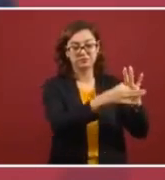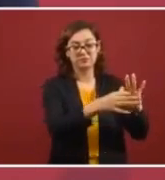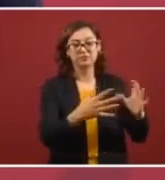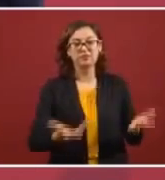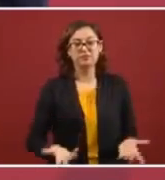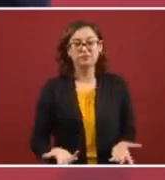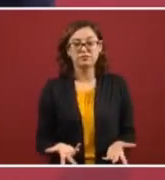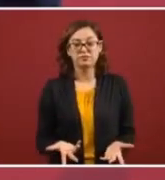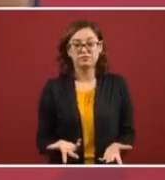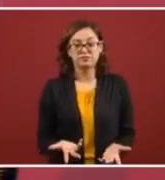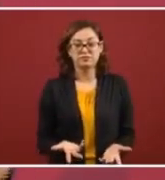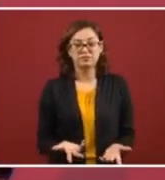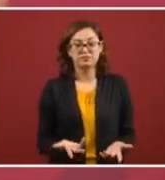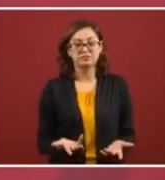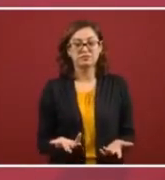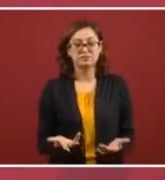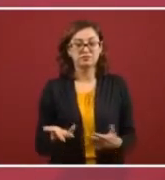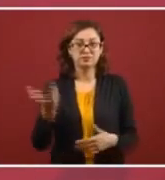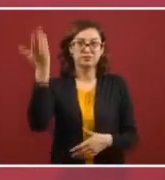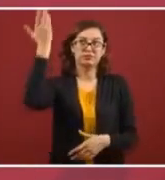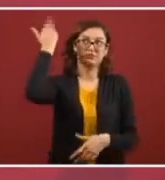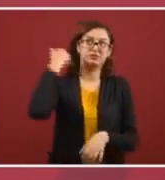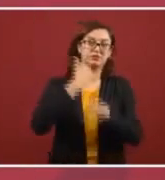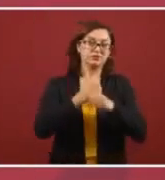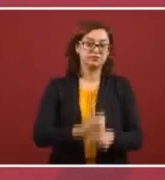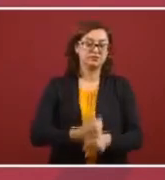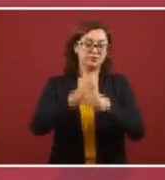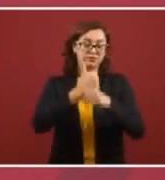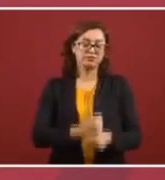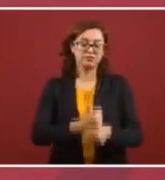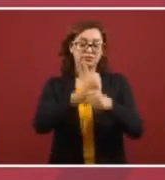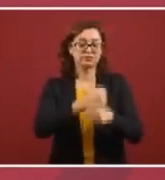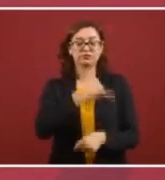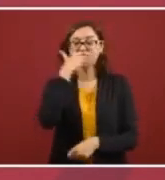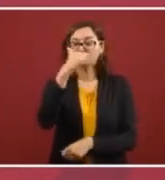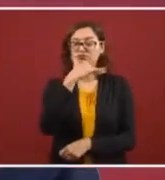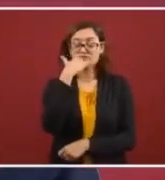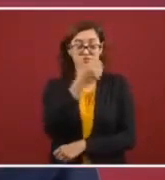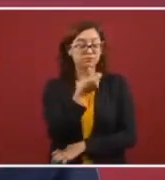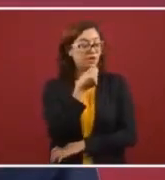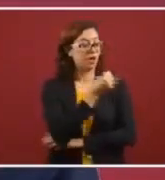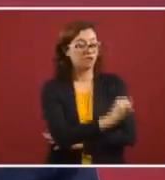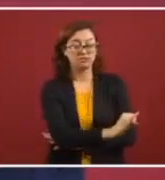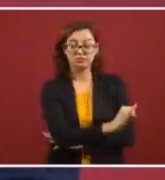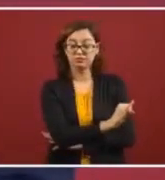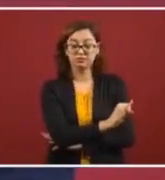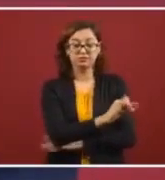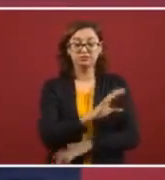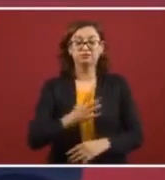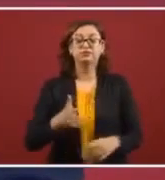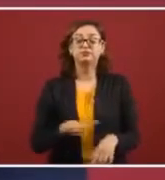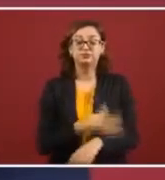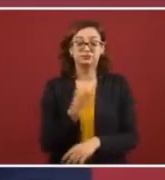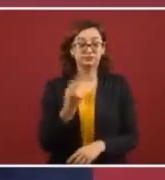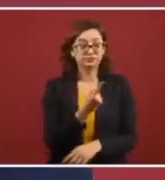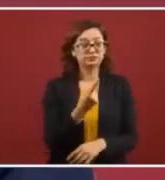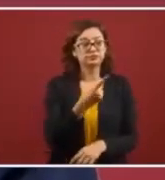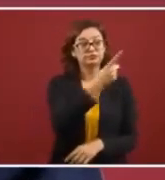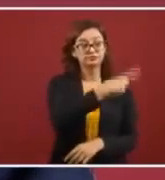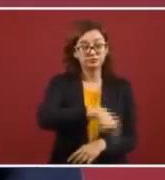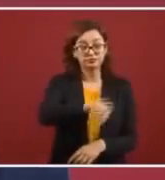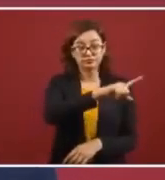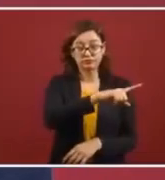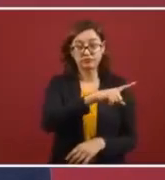and they represent what we used to suffer from, the corruption, because that